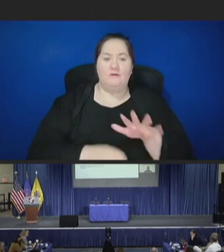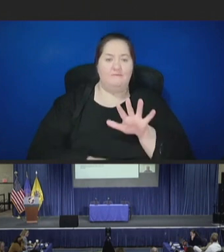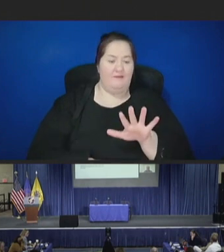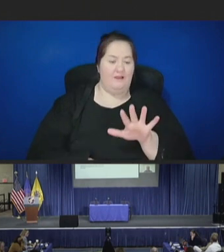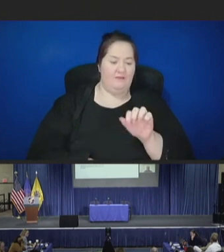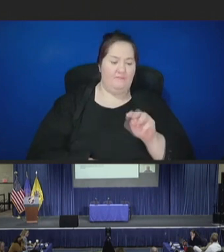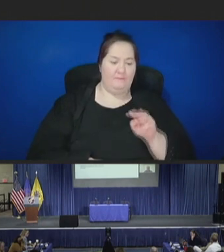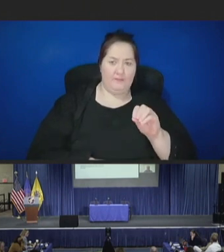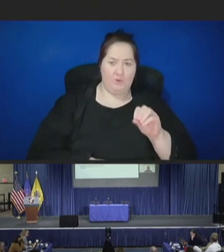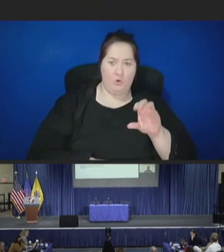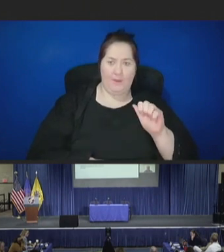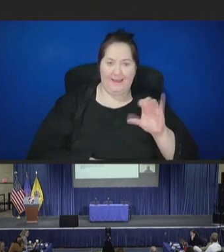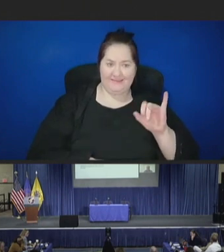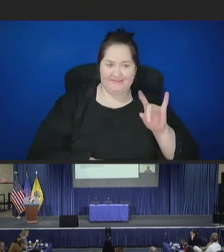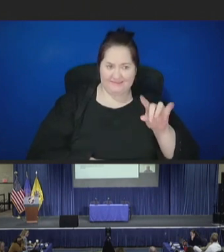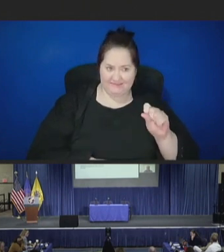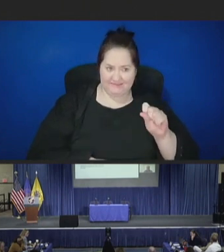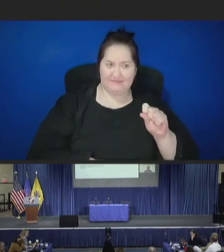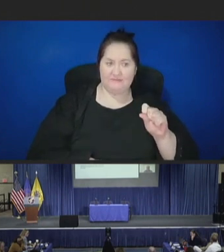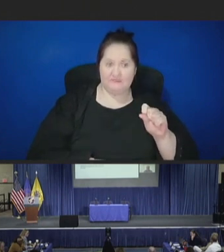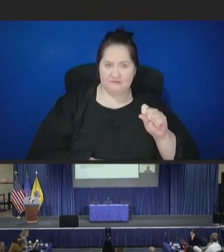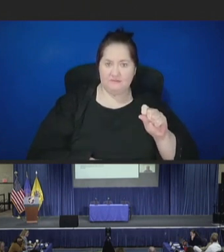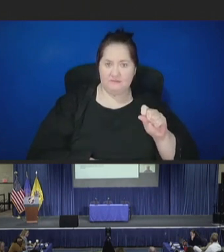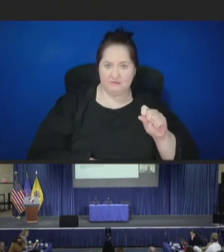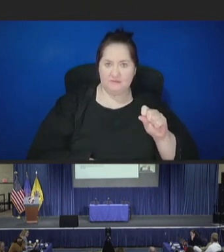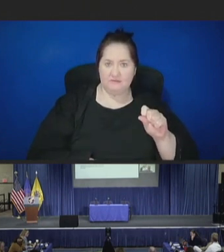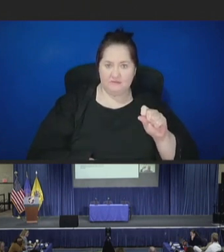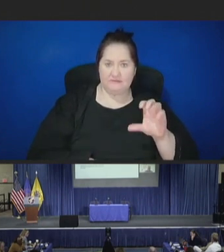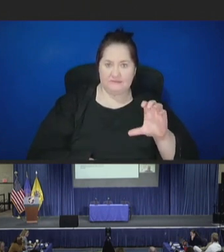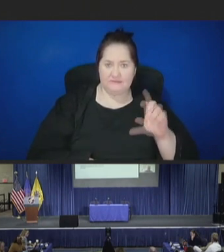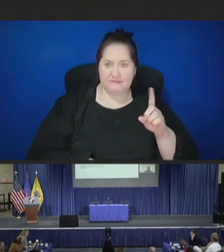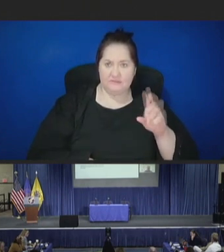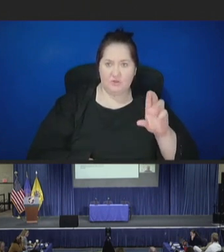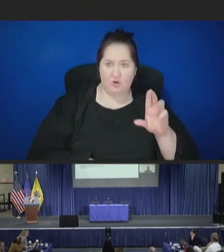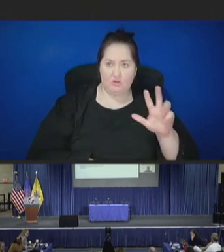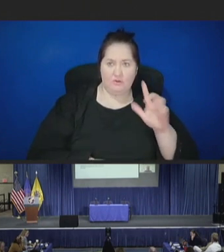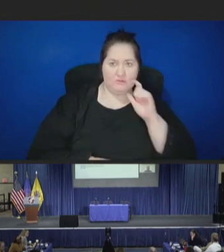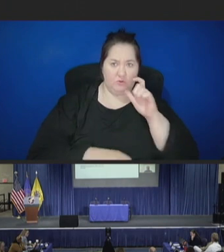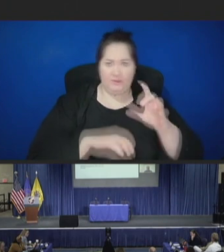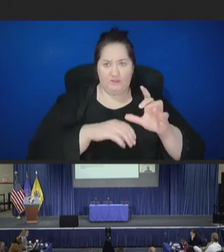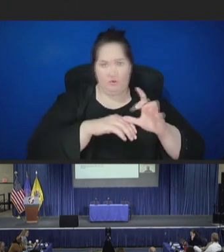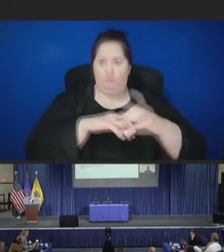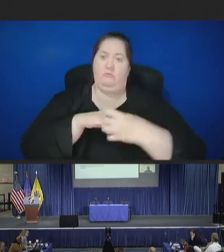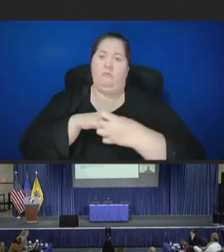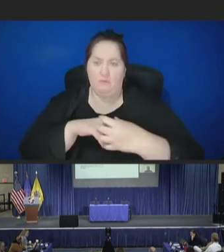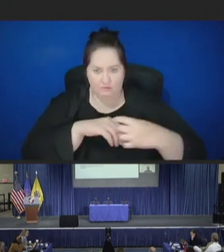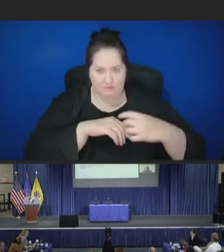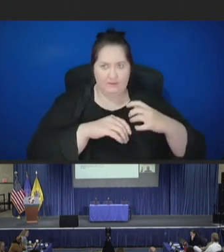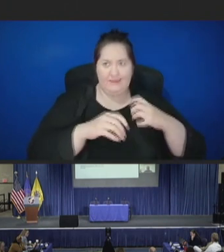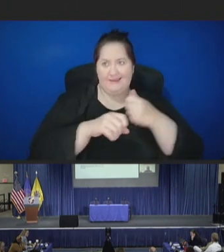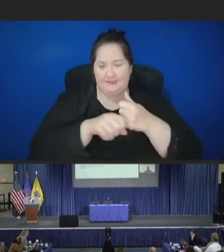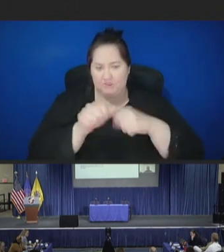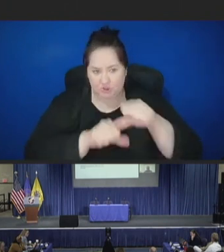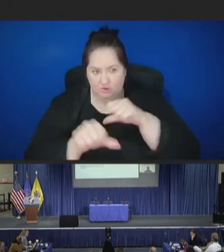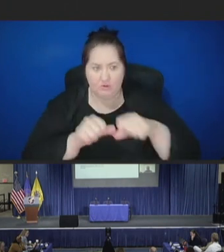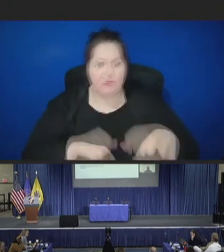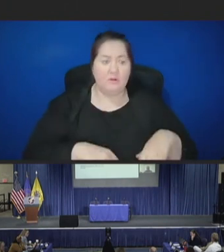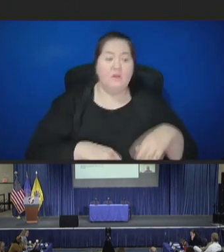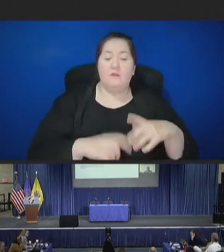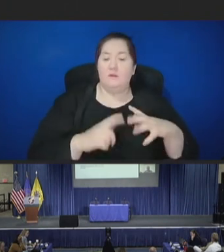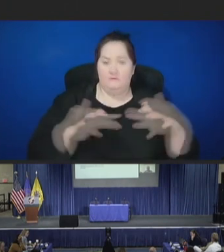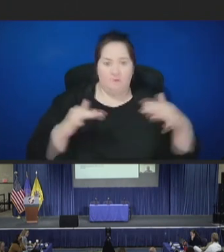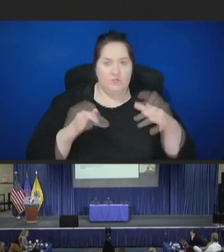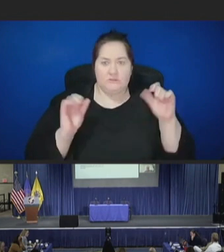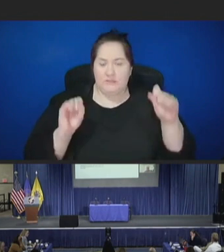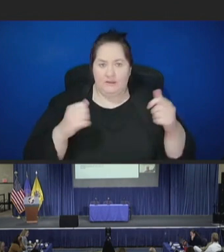acid light chain CDR3 to avoid the clash. Otherwise, they're very diverse. These antibodies can